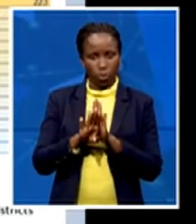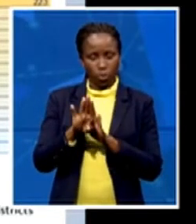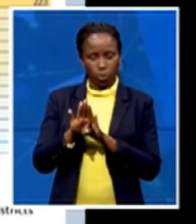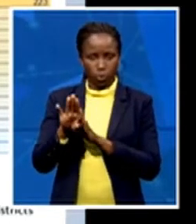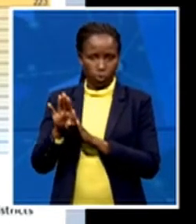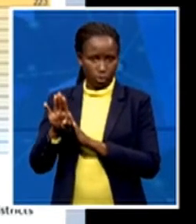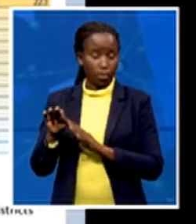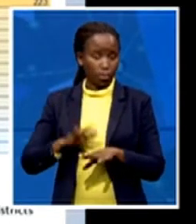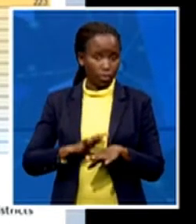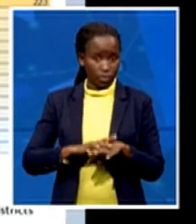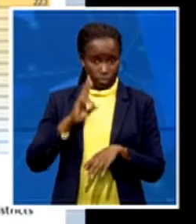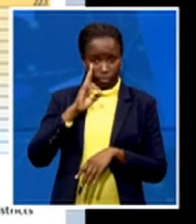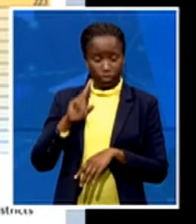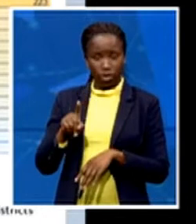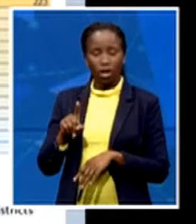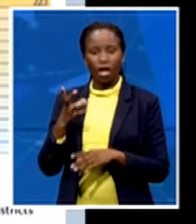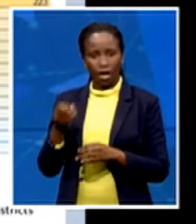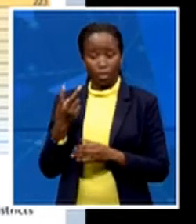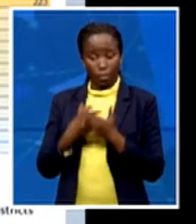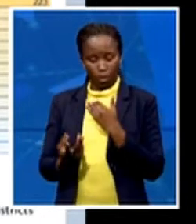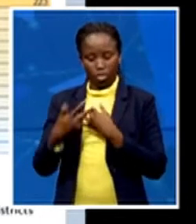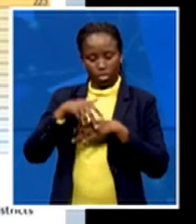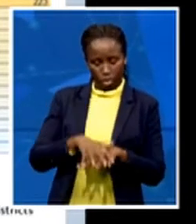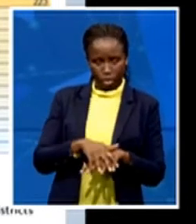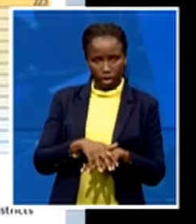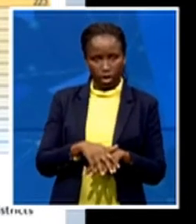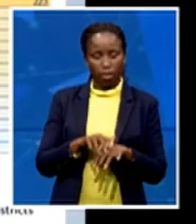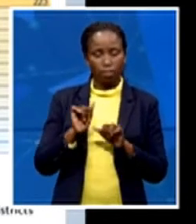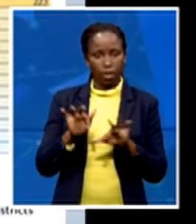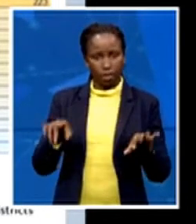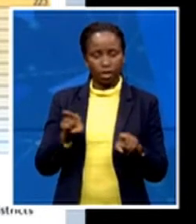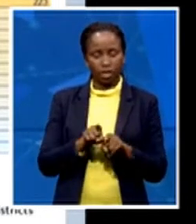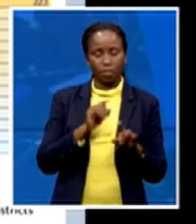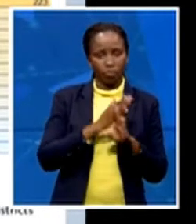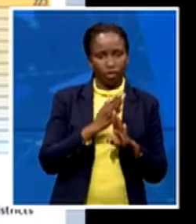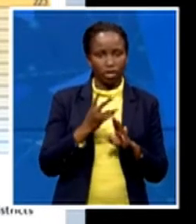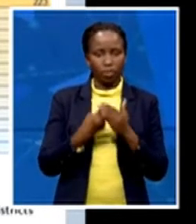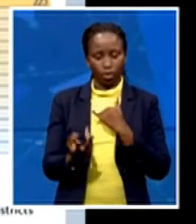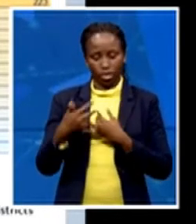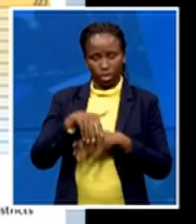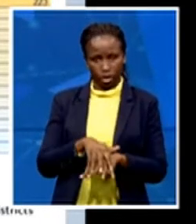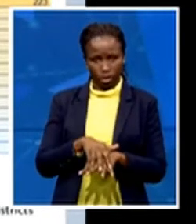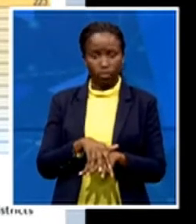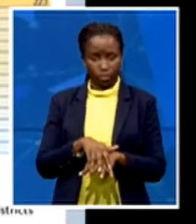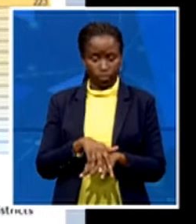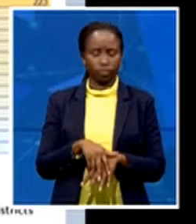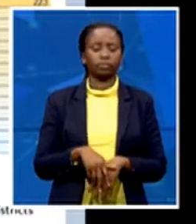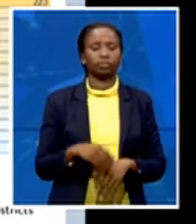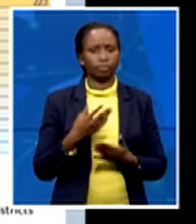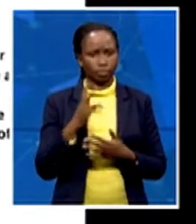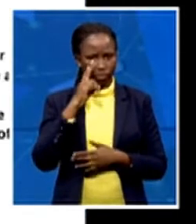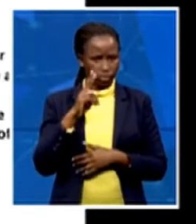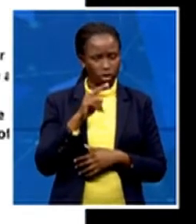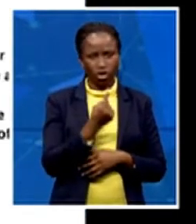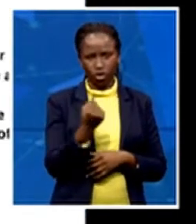public and private across all the areas. And you'll see in every area there's an increase